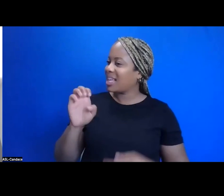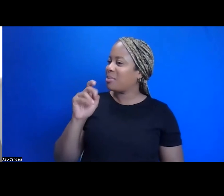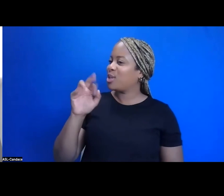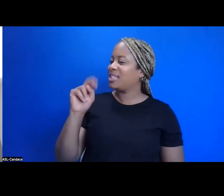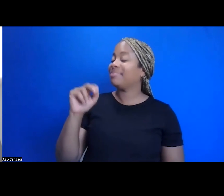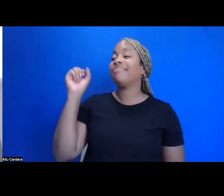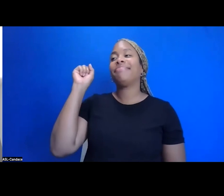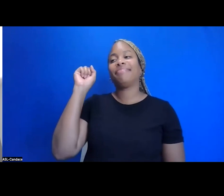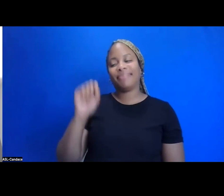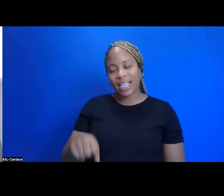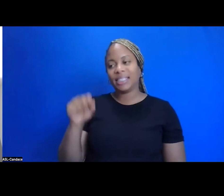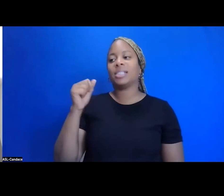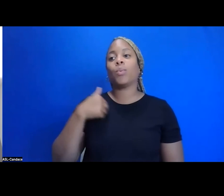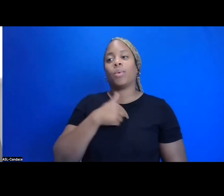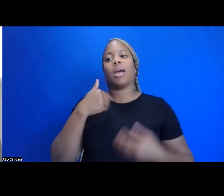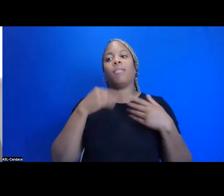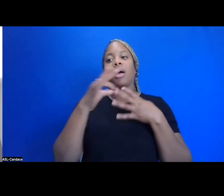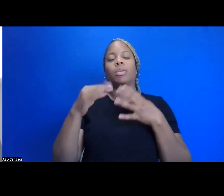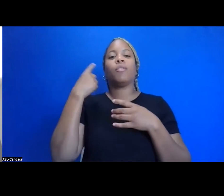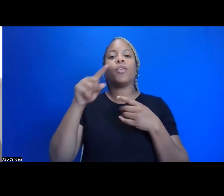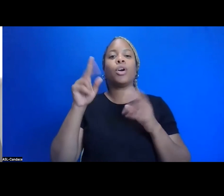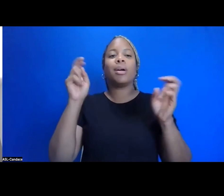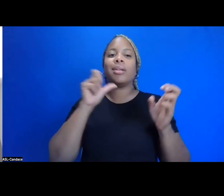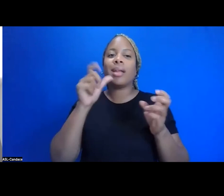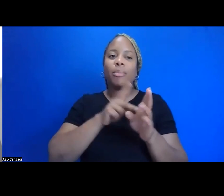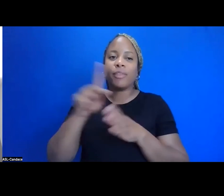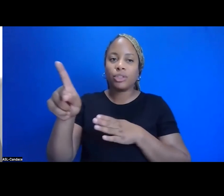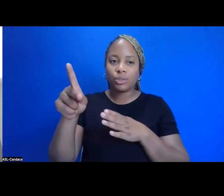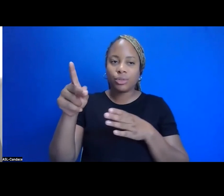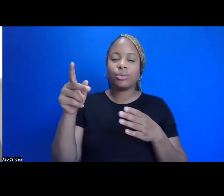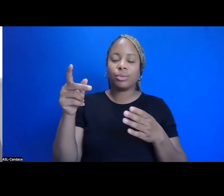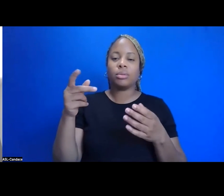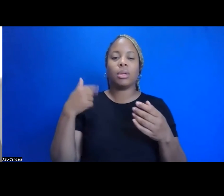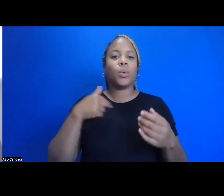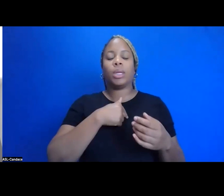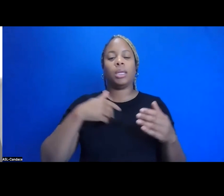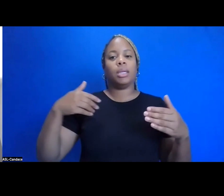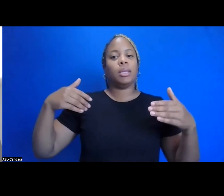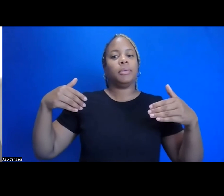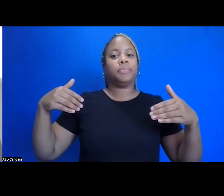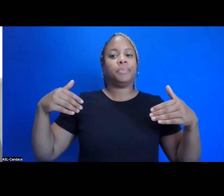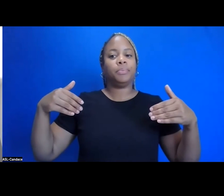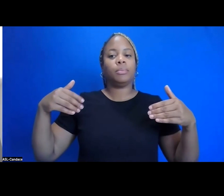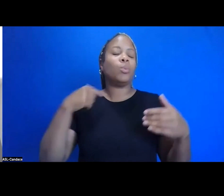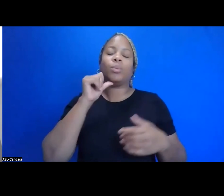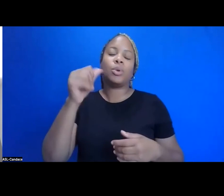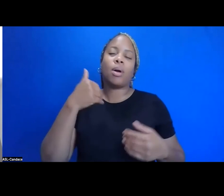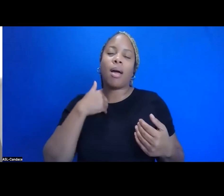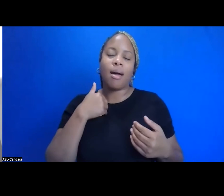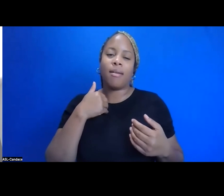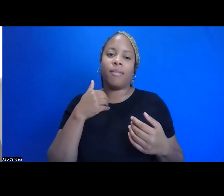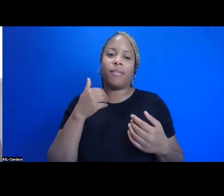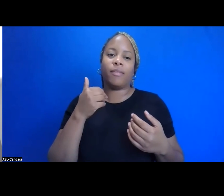Yes. I mean, we have the option for non-professional. So I mean, we haven't. We don't have a facility